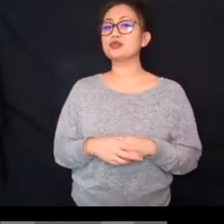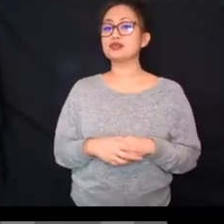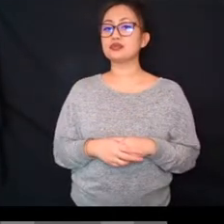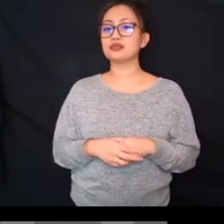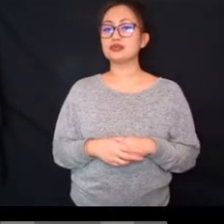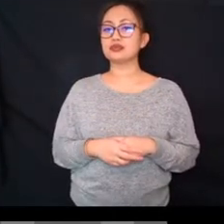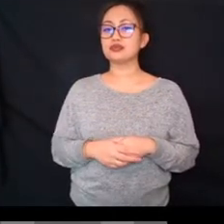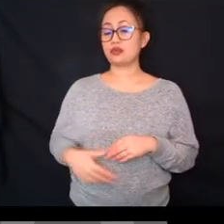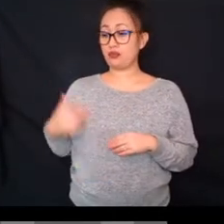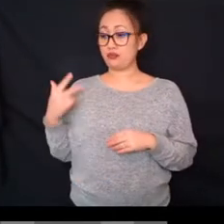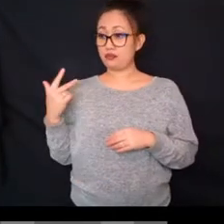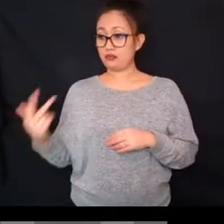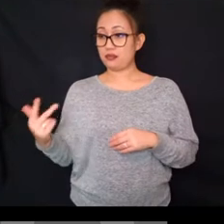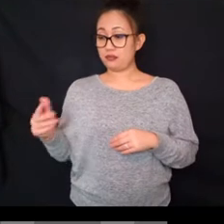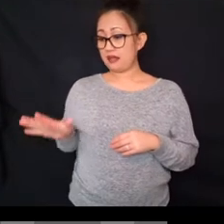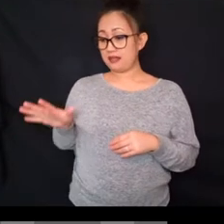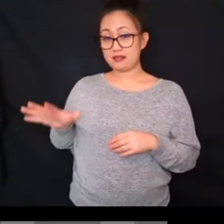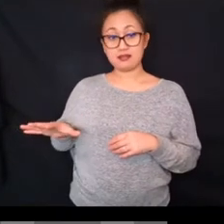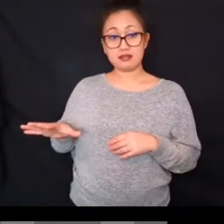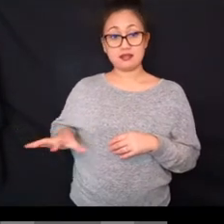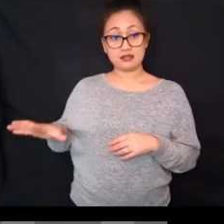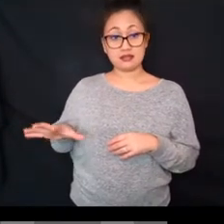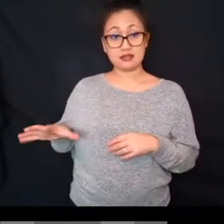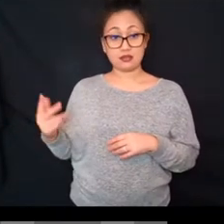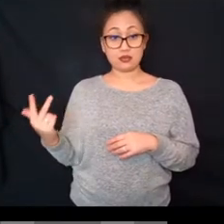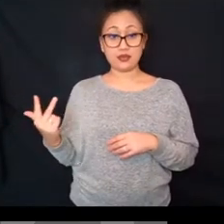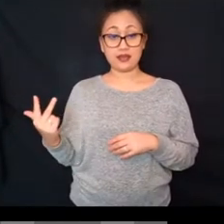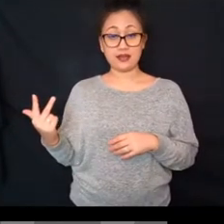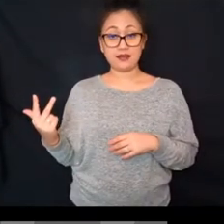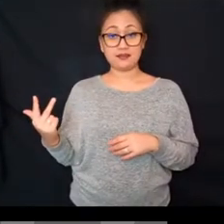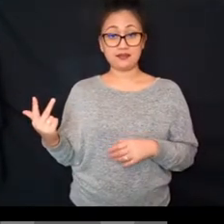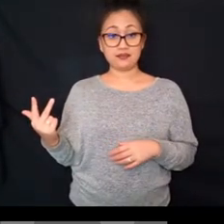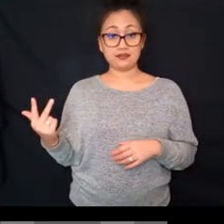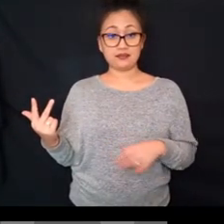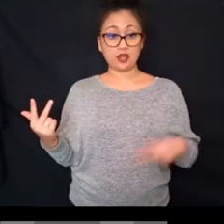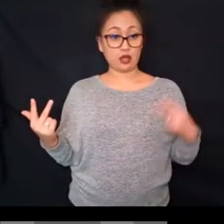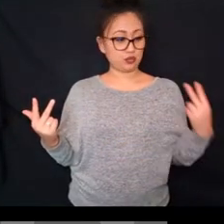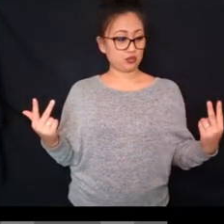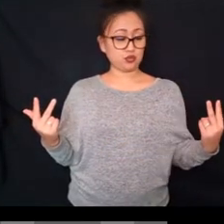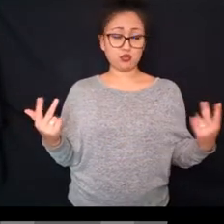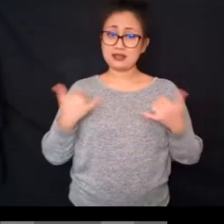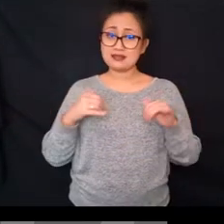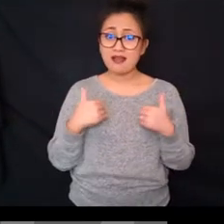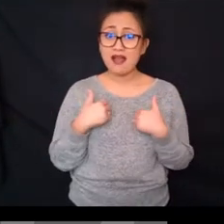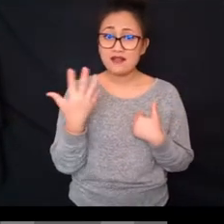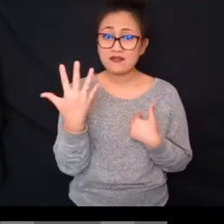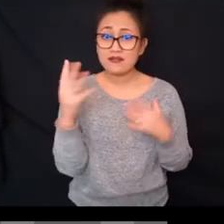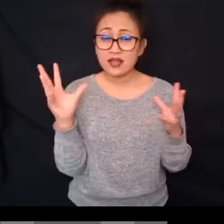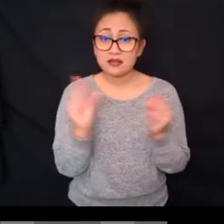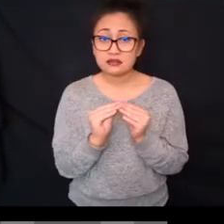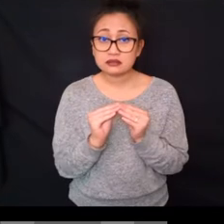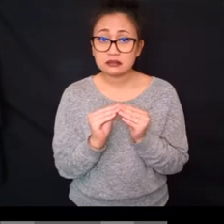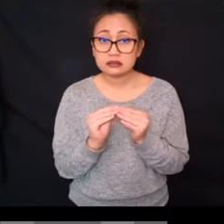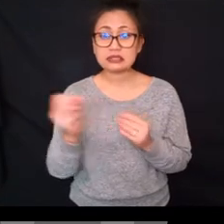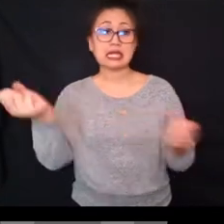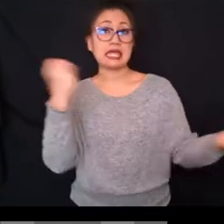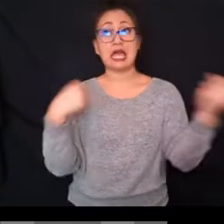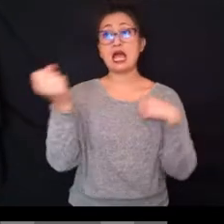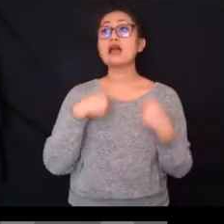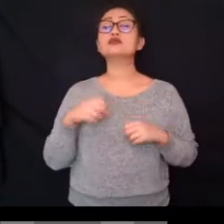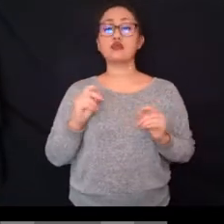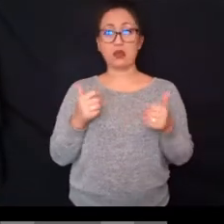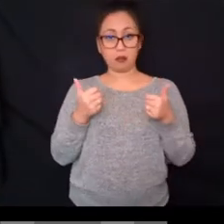3 on this side. Do I still have 5 people at the movie? I still have my hoe. 3 and